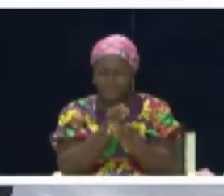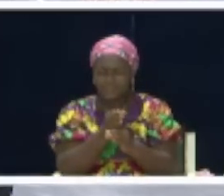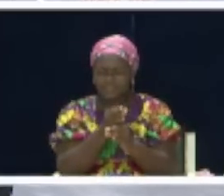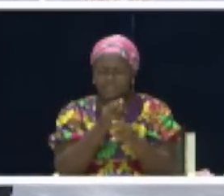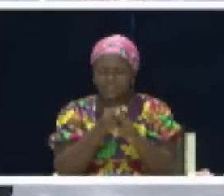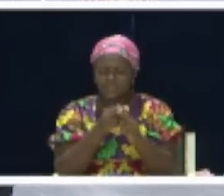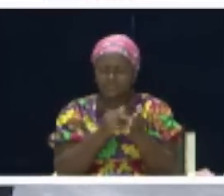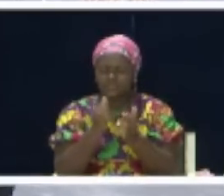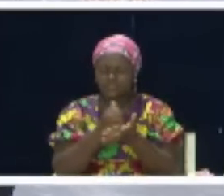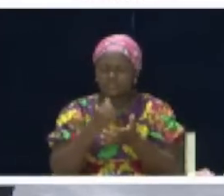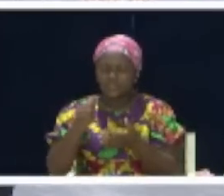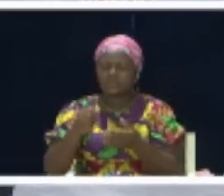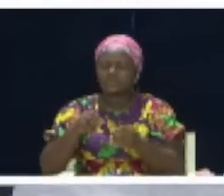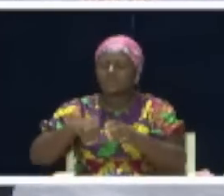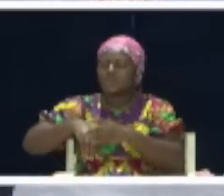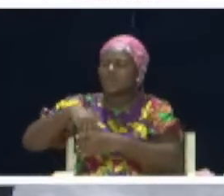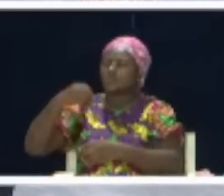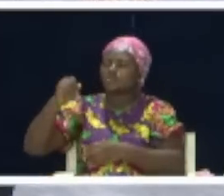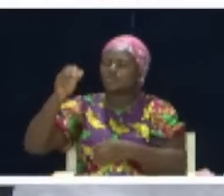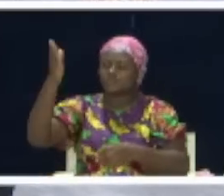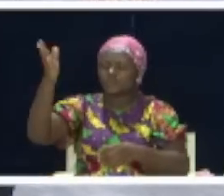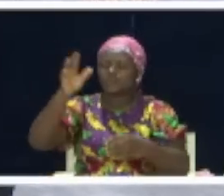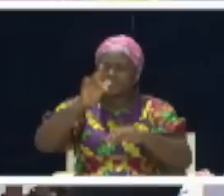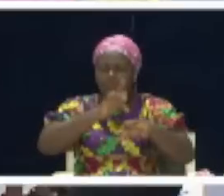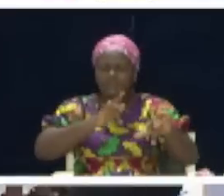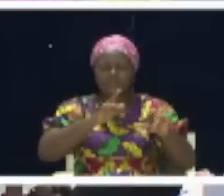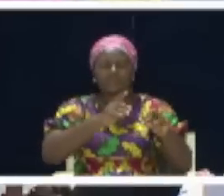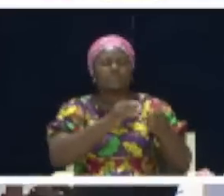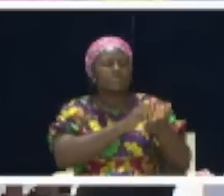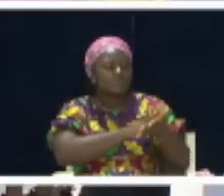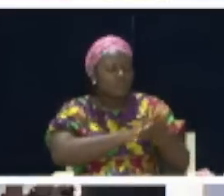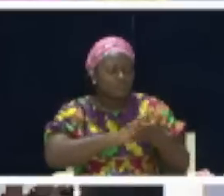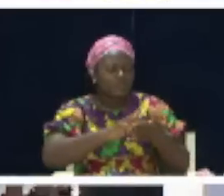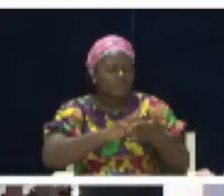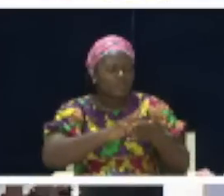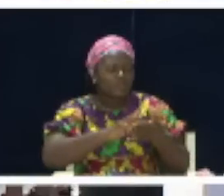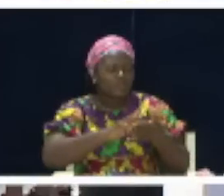Out of your mercy, wipe away their sins.